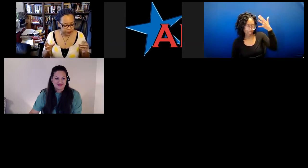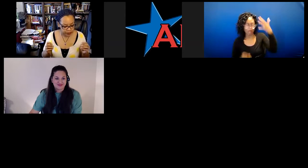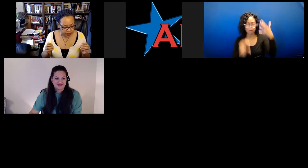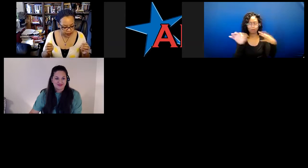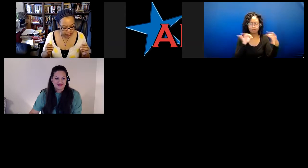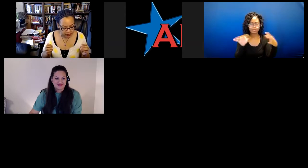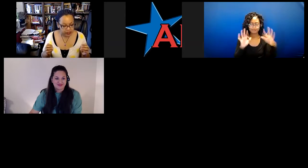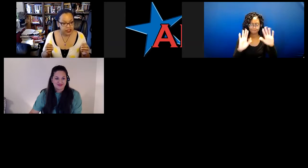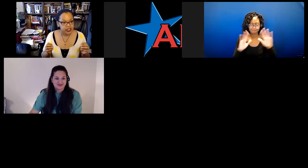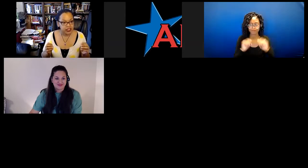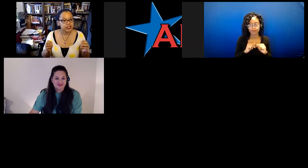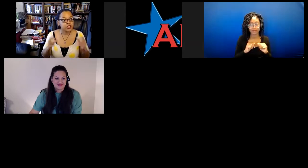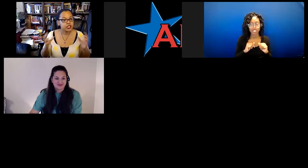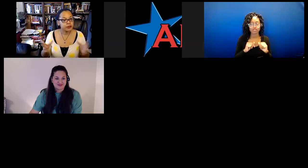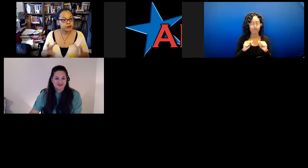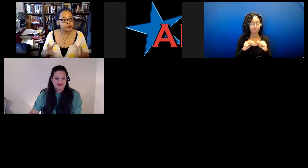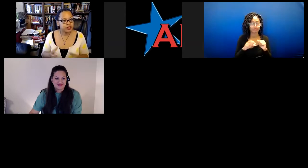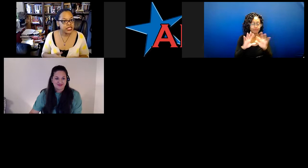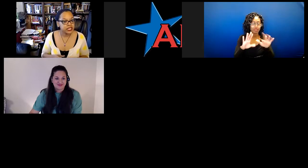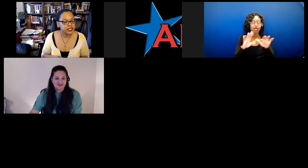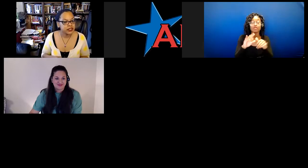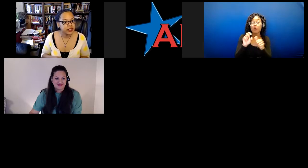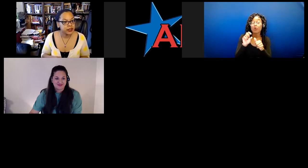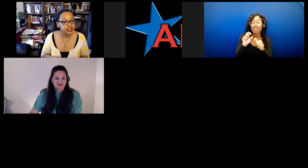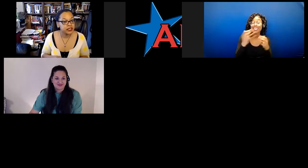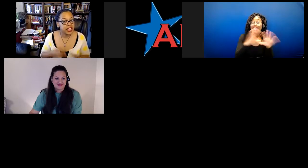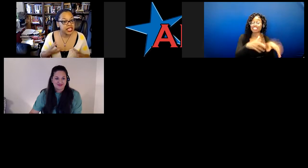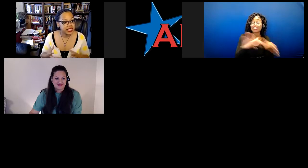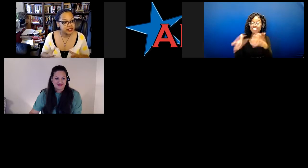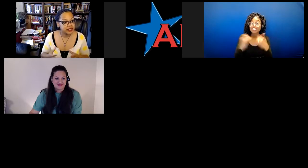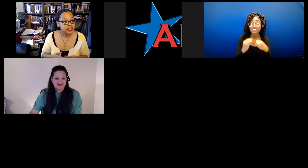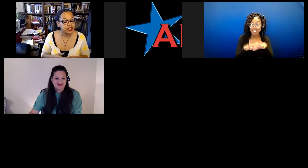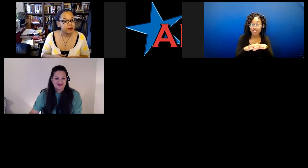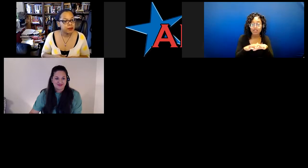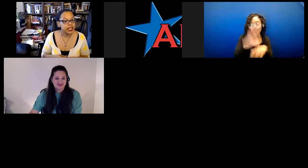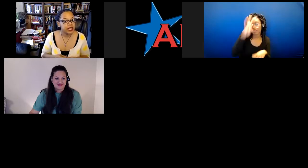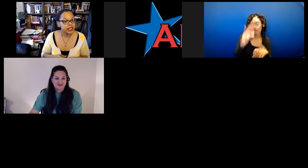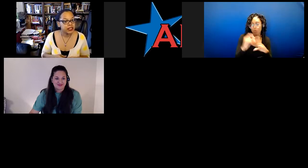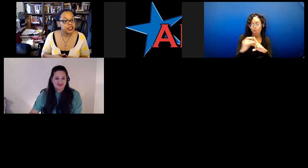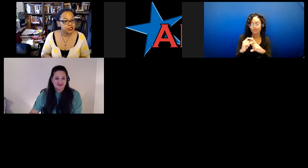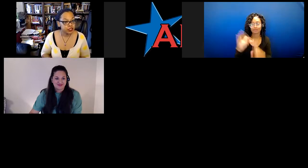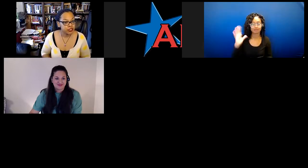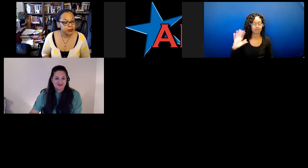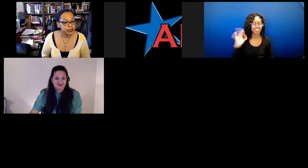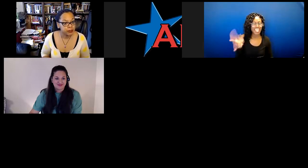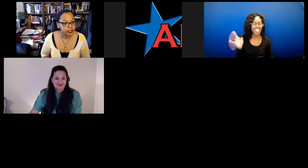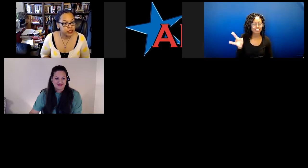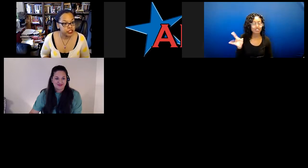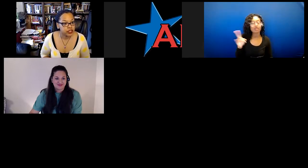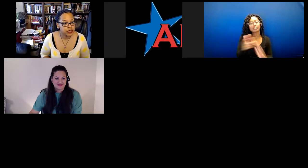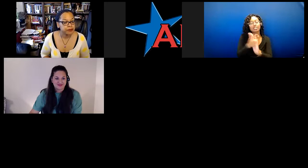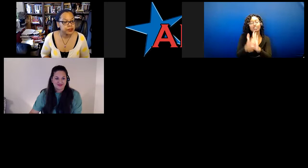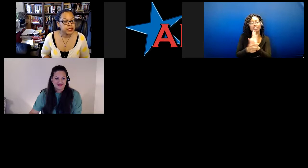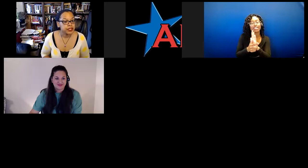intersectionality is a term that was created in the 80s by a legal scholar named Kimberly